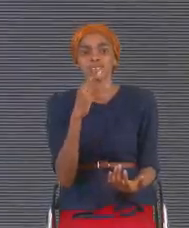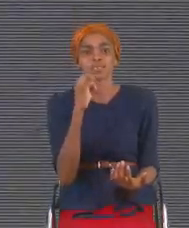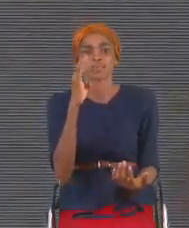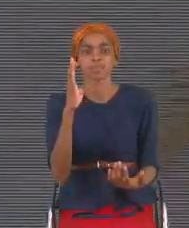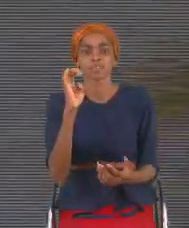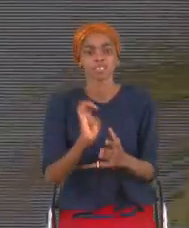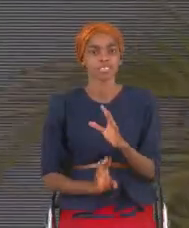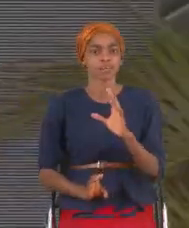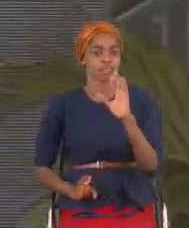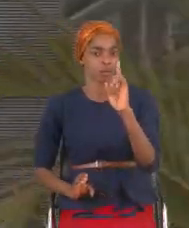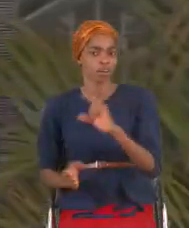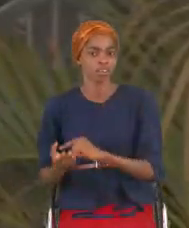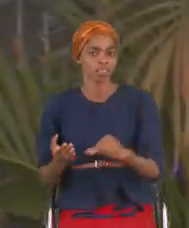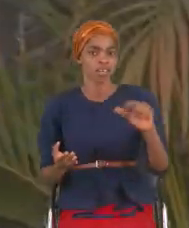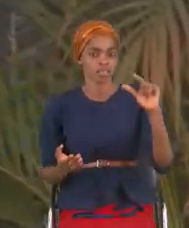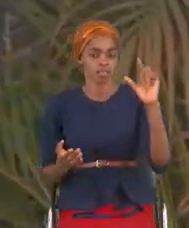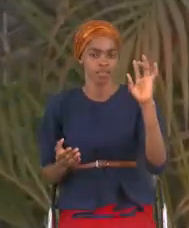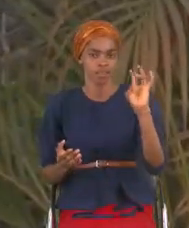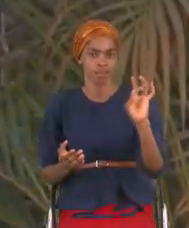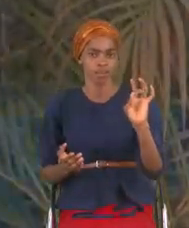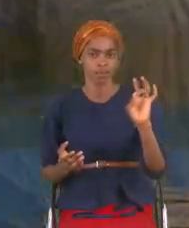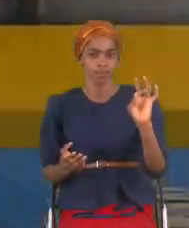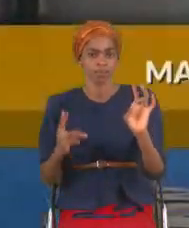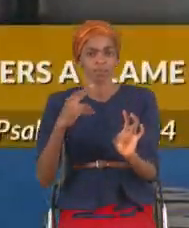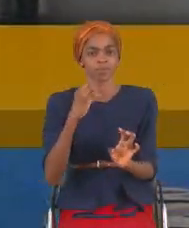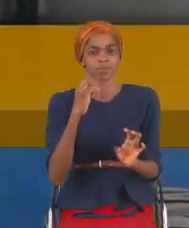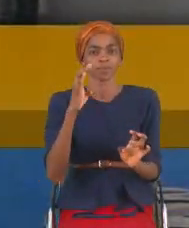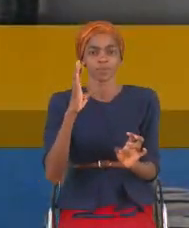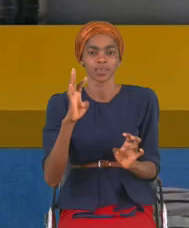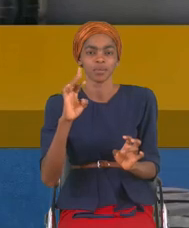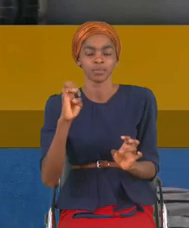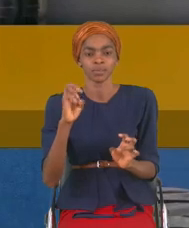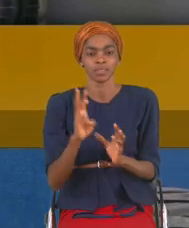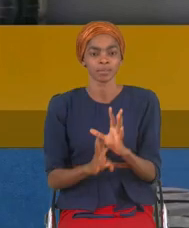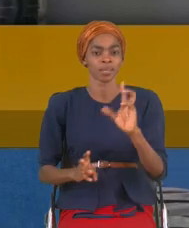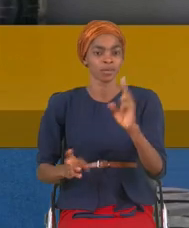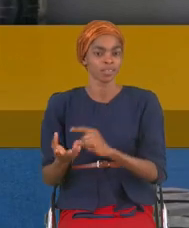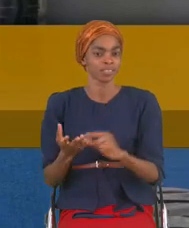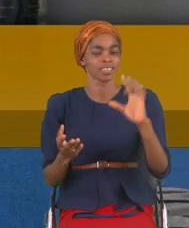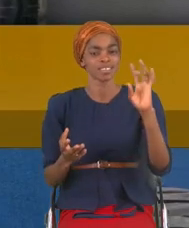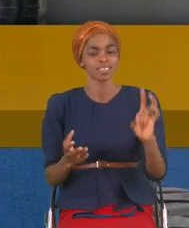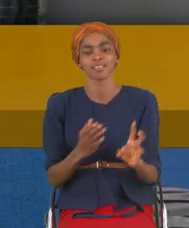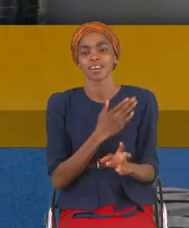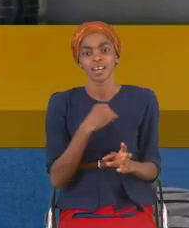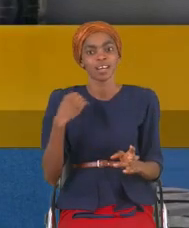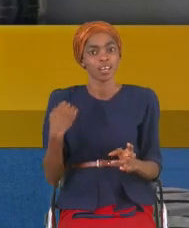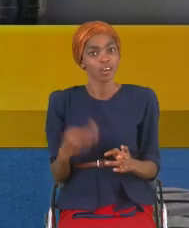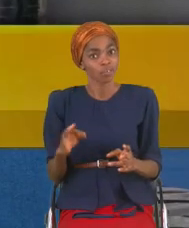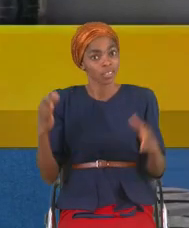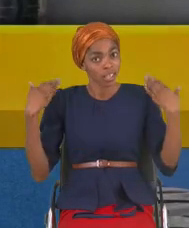seven hebrews chapter one verse seven and of the angels it